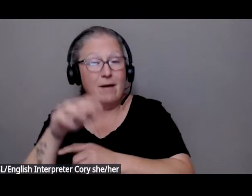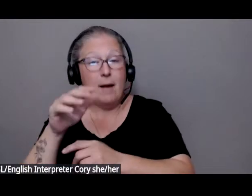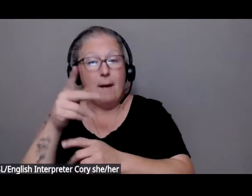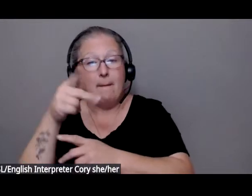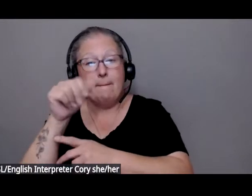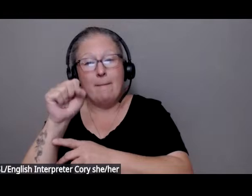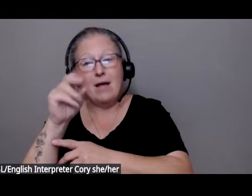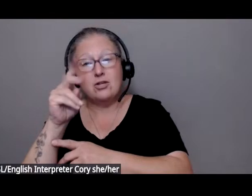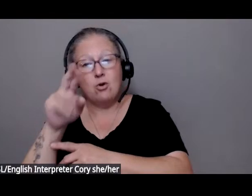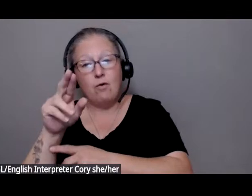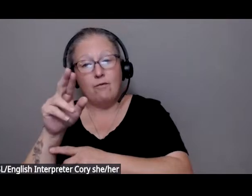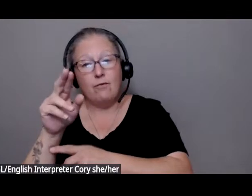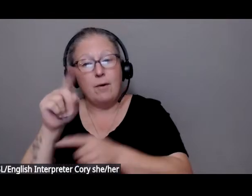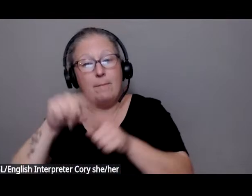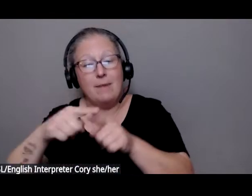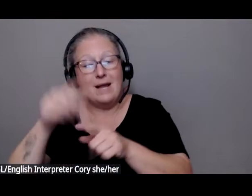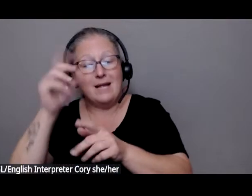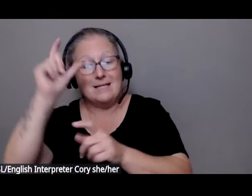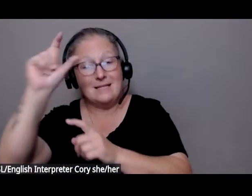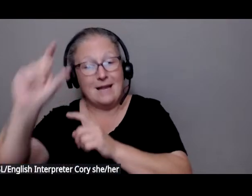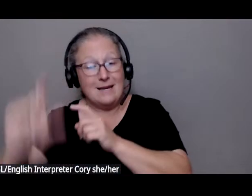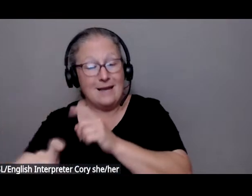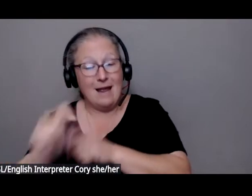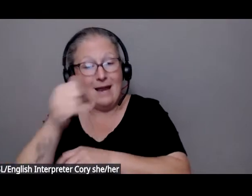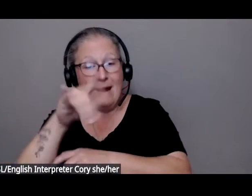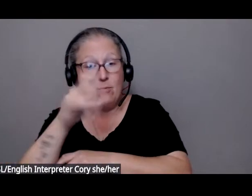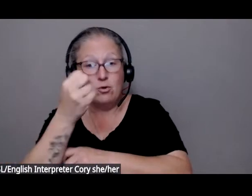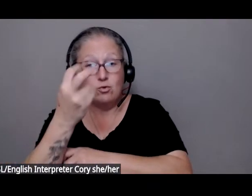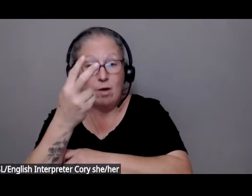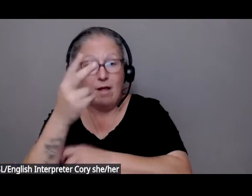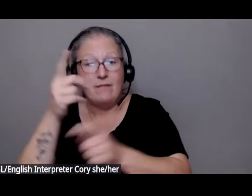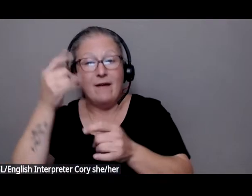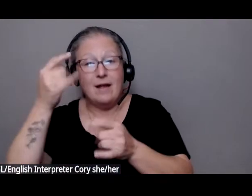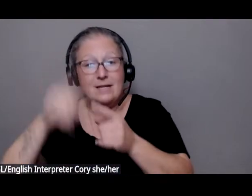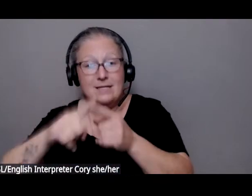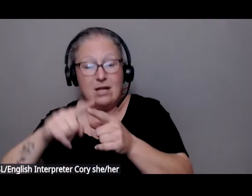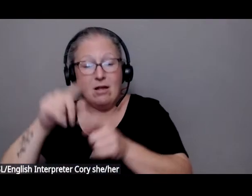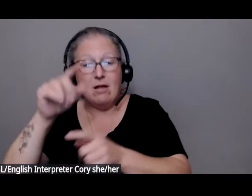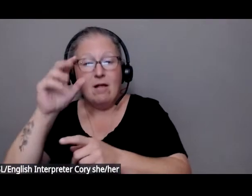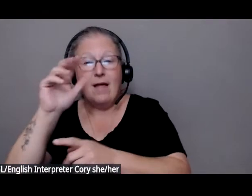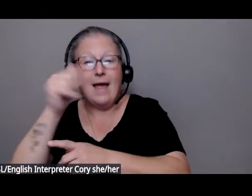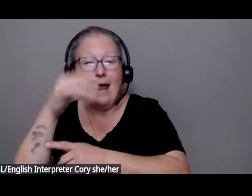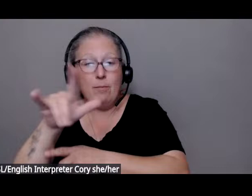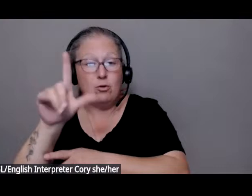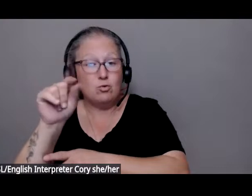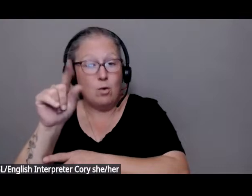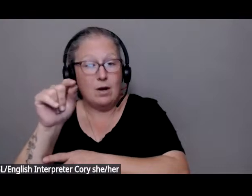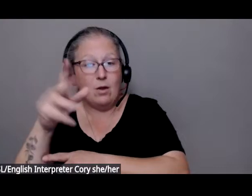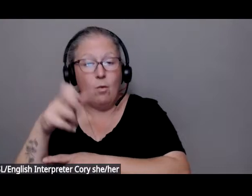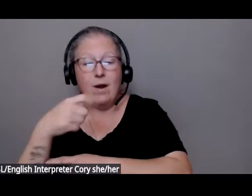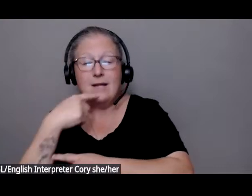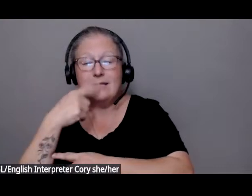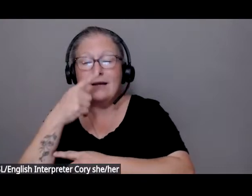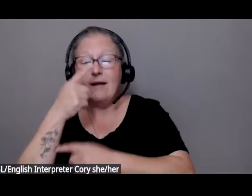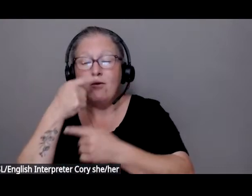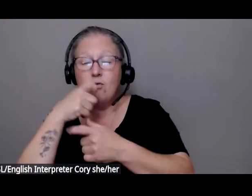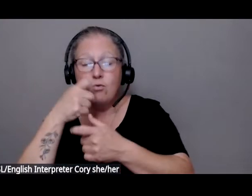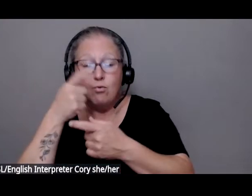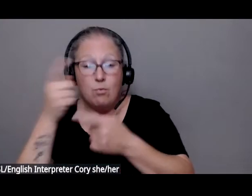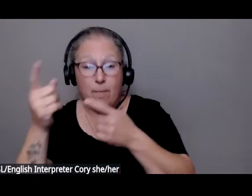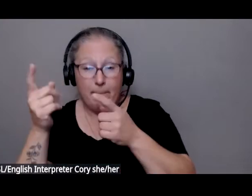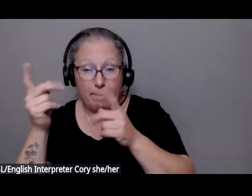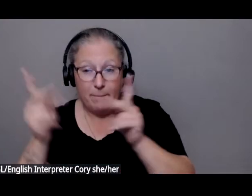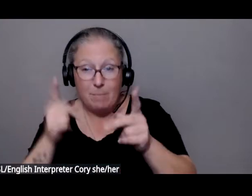at sundown on Saturday, April 12th, and lasts until the evening of Sunday, April 20th. And we want to wish all who celebrate a happy